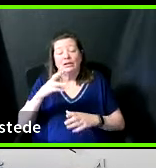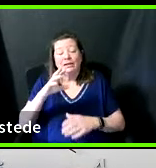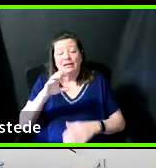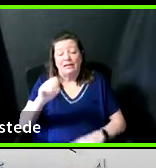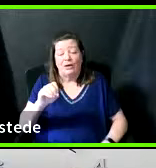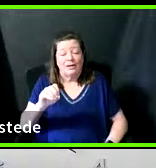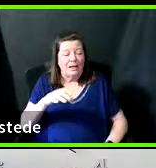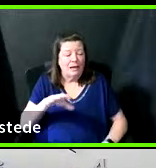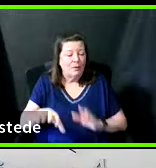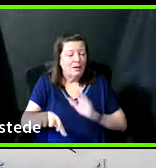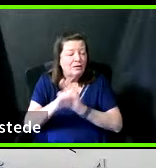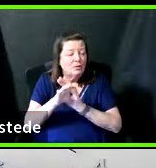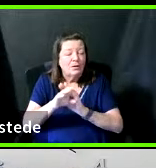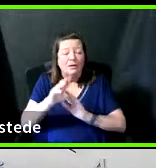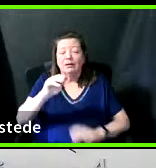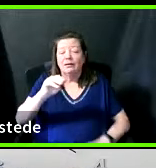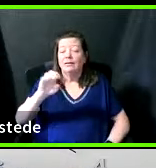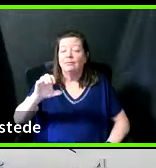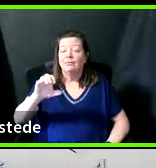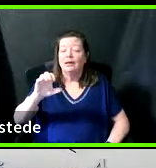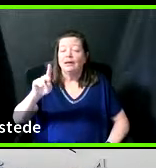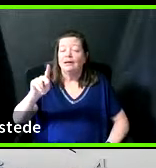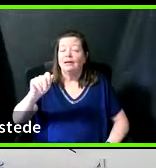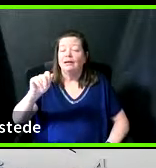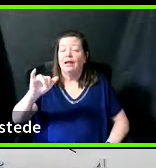pick Michaela.